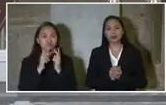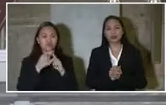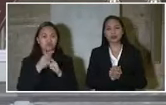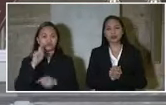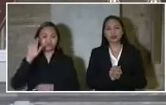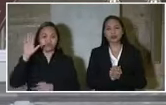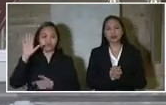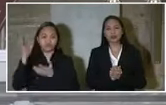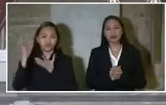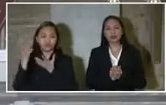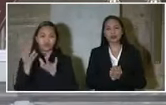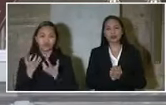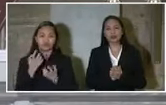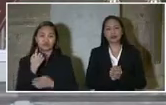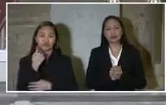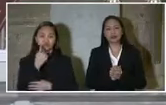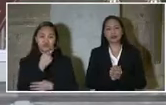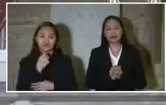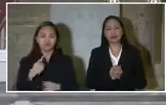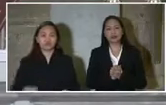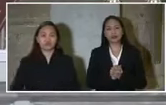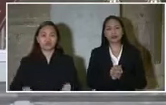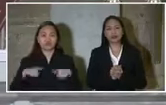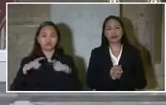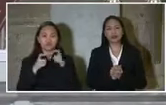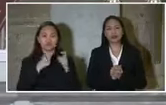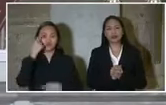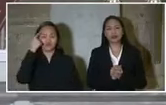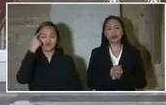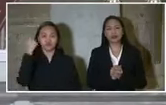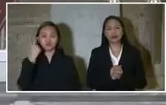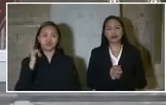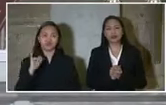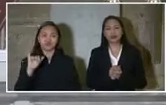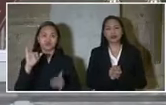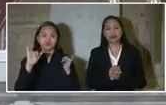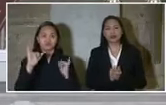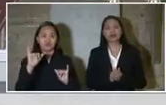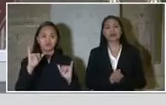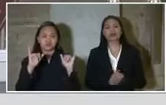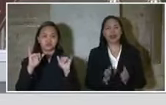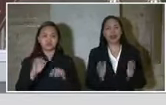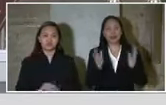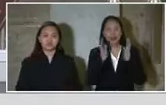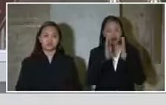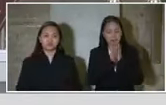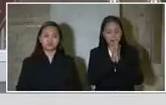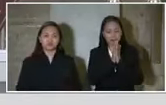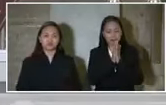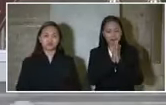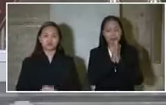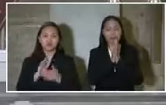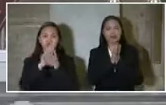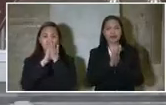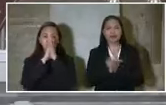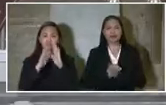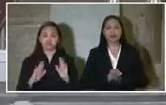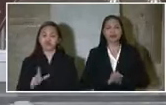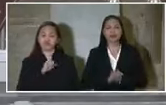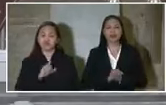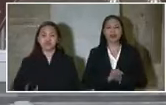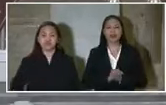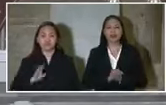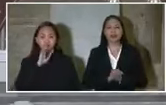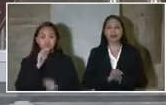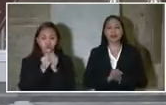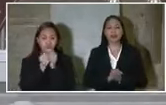in accordance with your will, who live and reign forever and ever. Amen. The peace of the